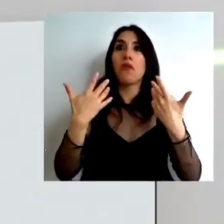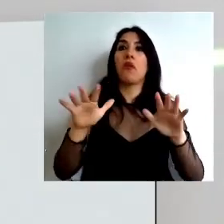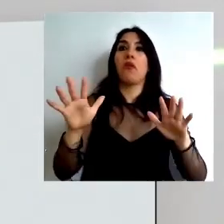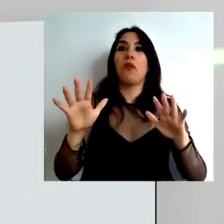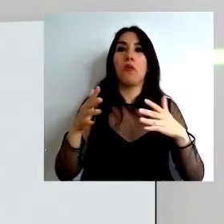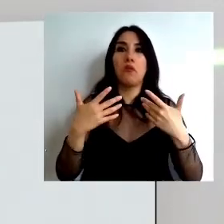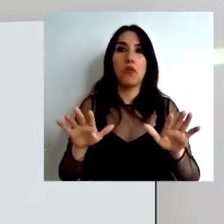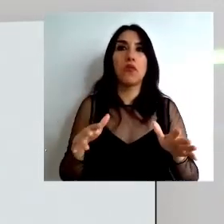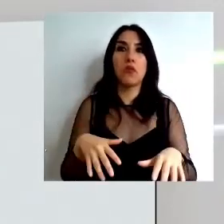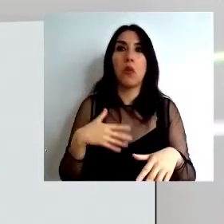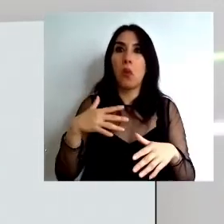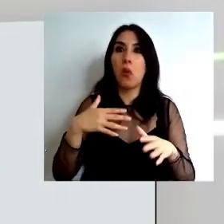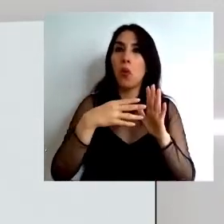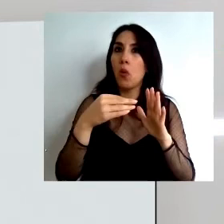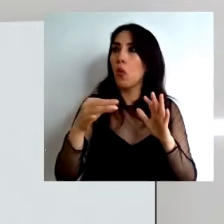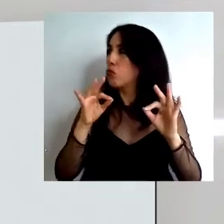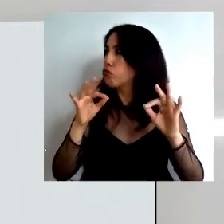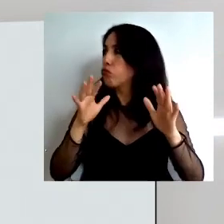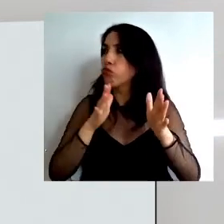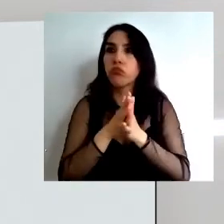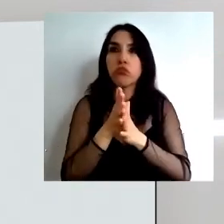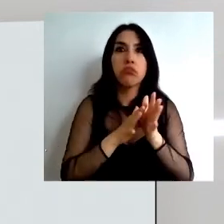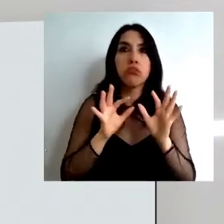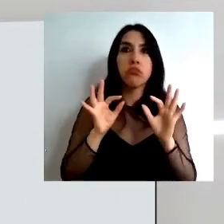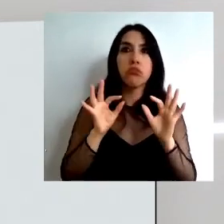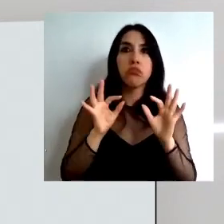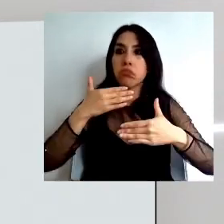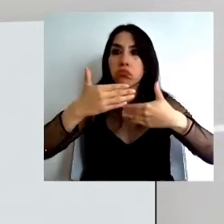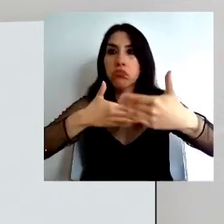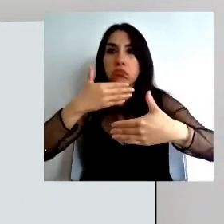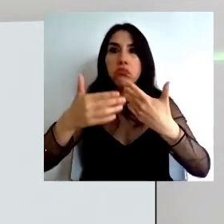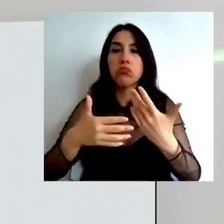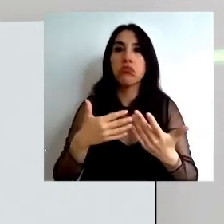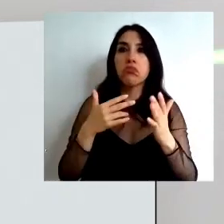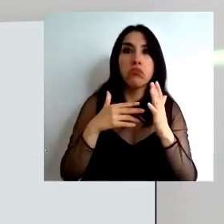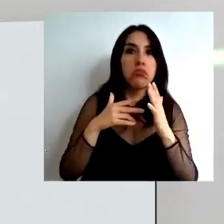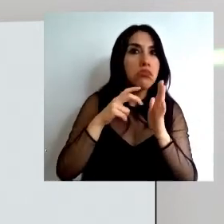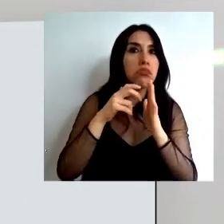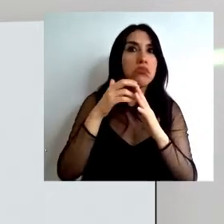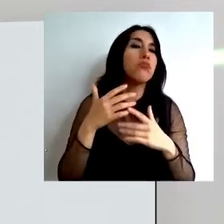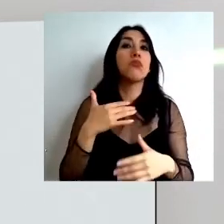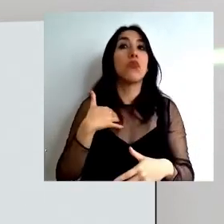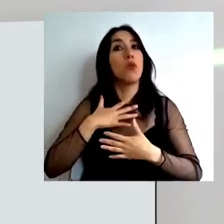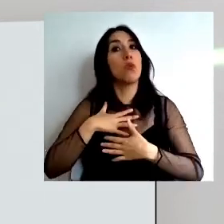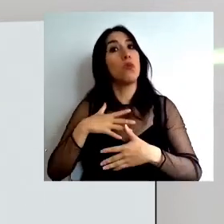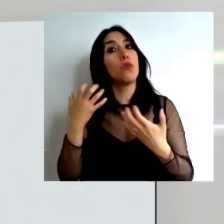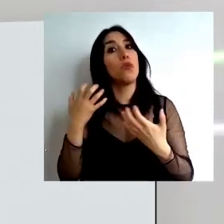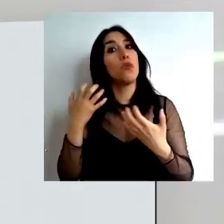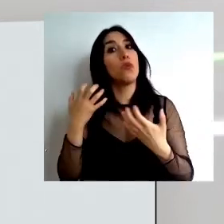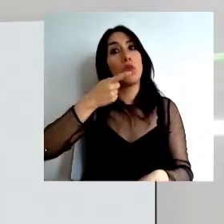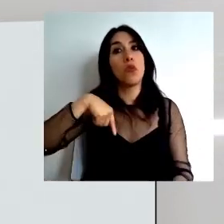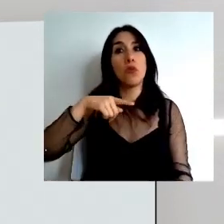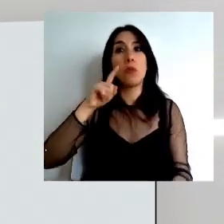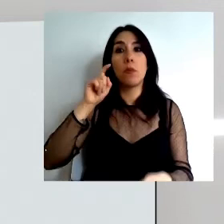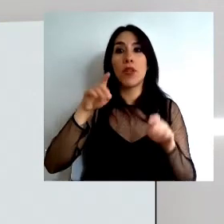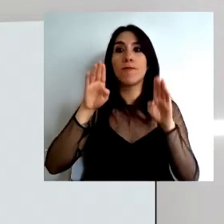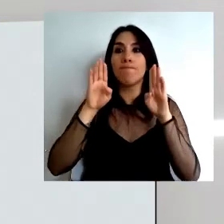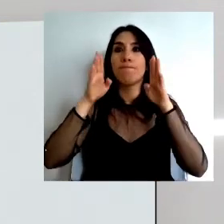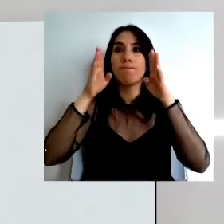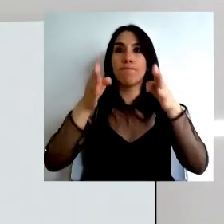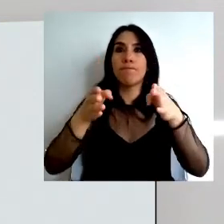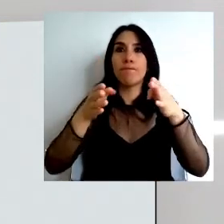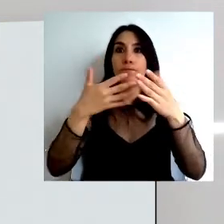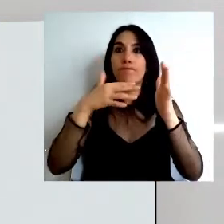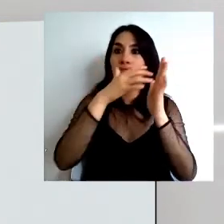we focus on the digital services, on the digital tools when we go for in these other countries,